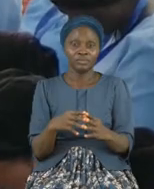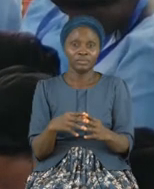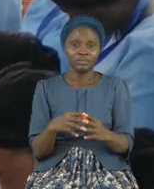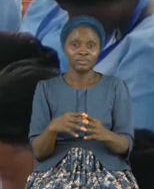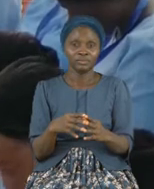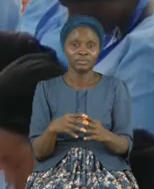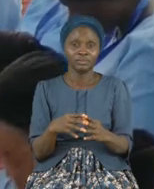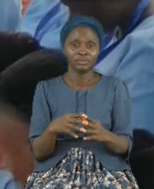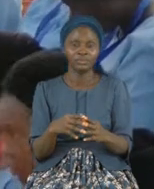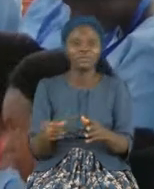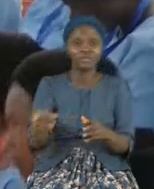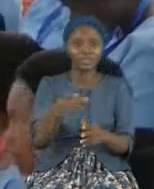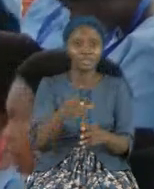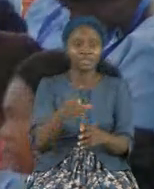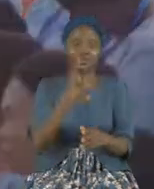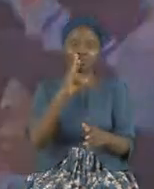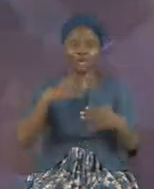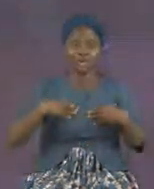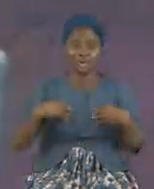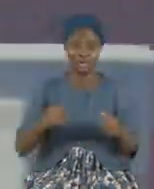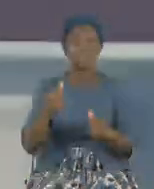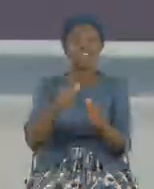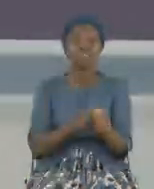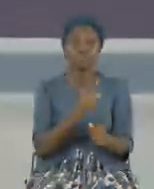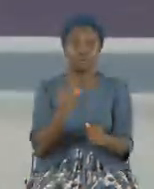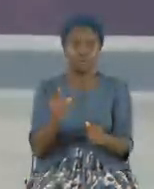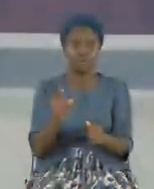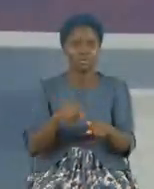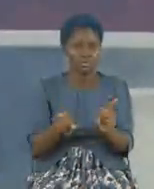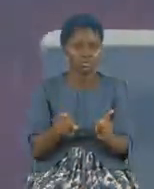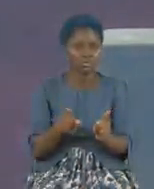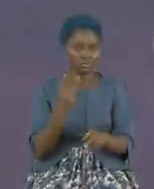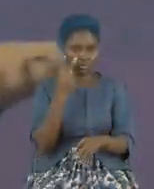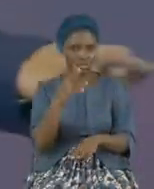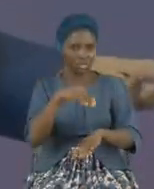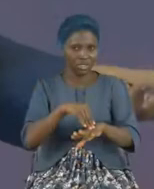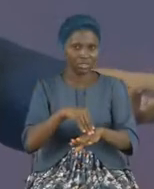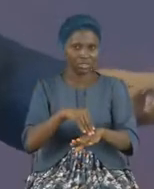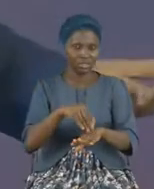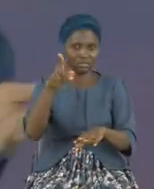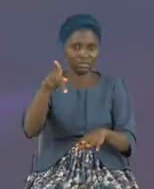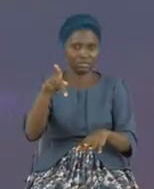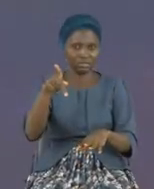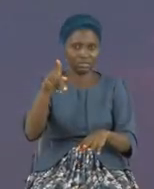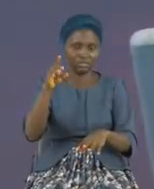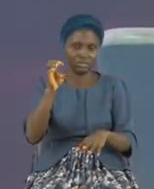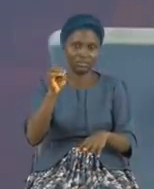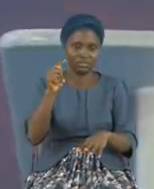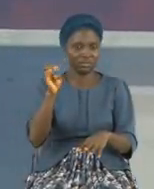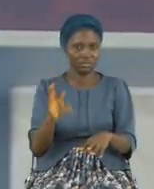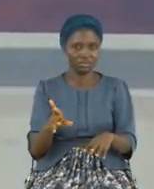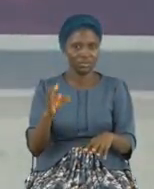They were healed, everyone. But look at Peter. They didn't even have to touch Peter. And as Peter